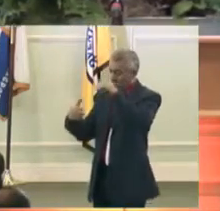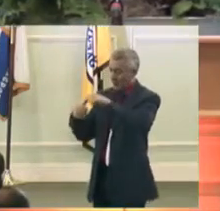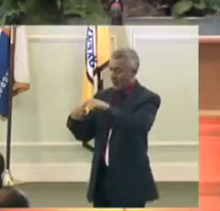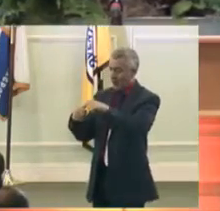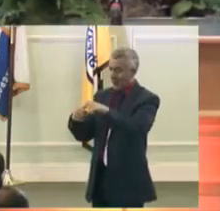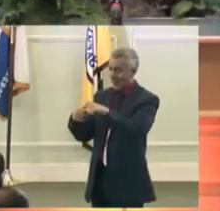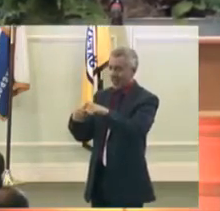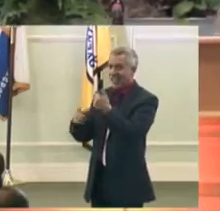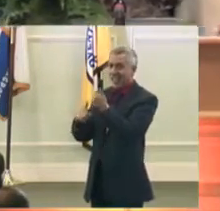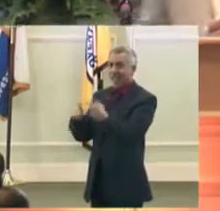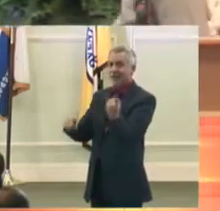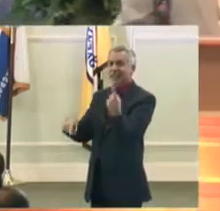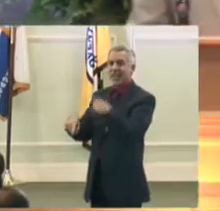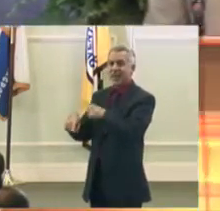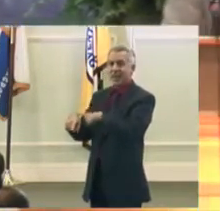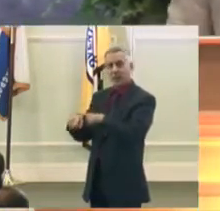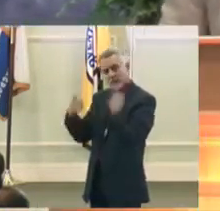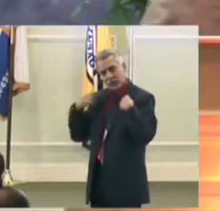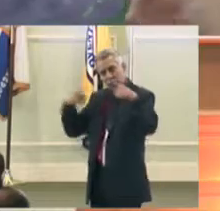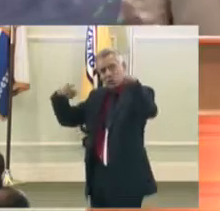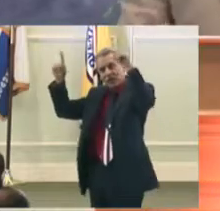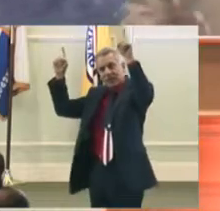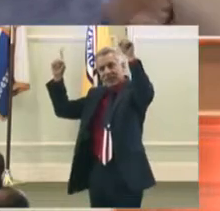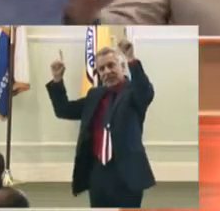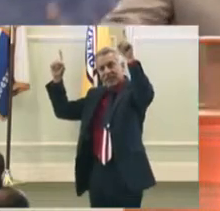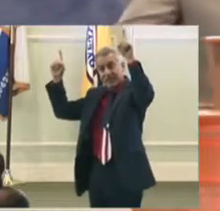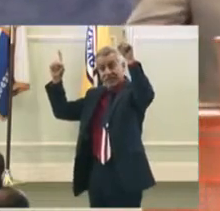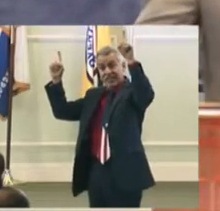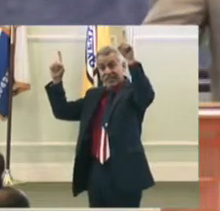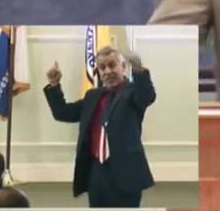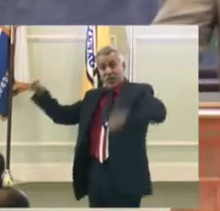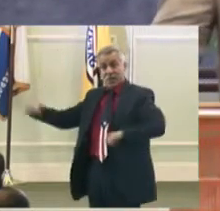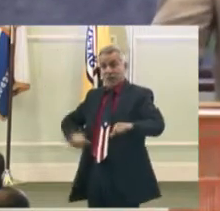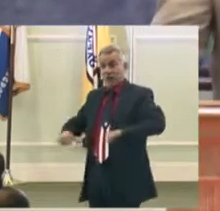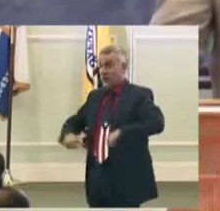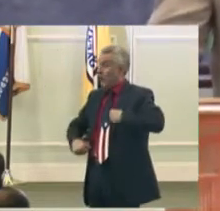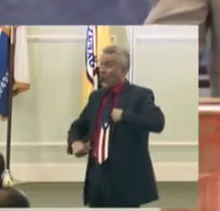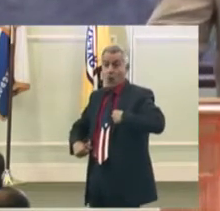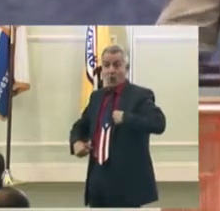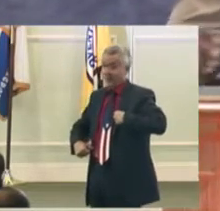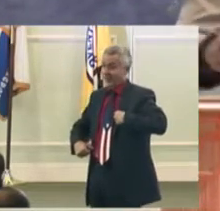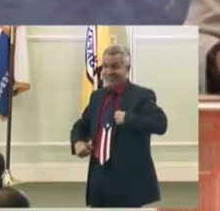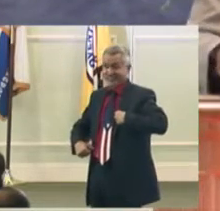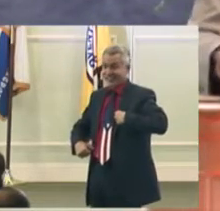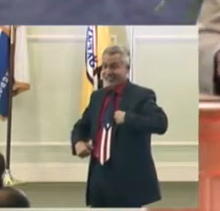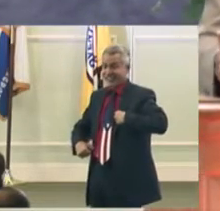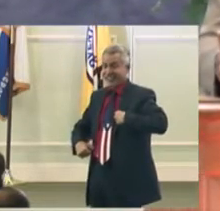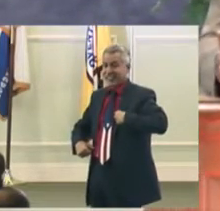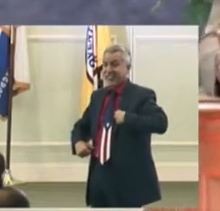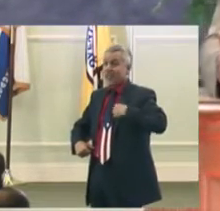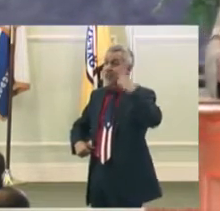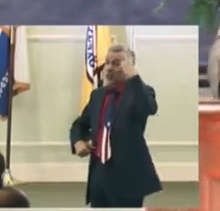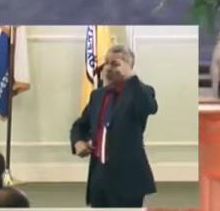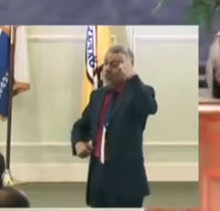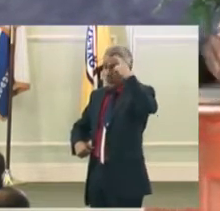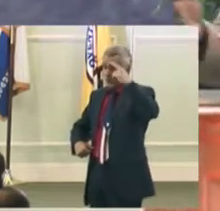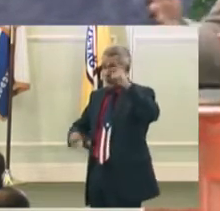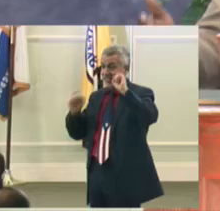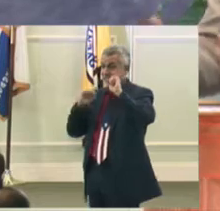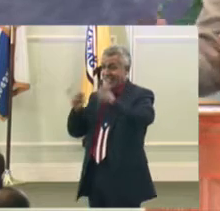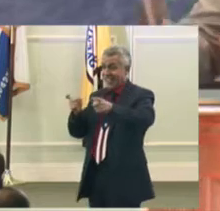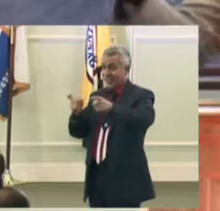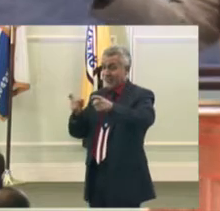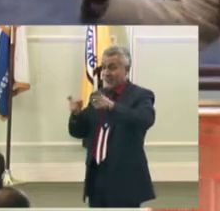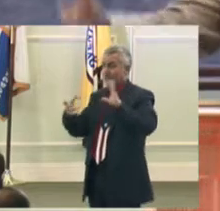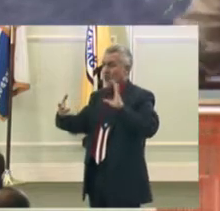accomplish something, I struggle with thinking, man, I made it, I've arrived. So now I can offer something. And can I offer things? Yes,